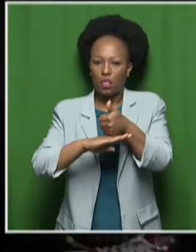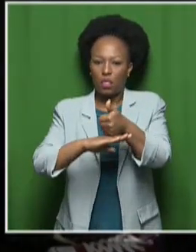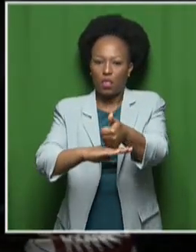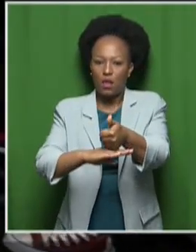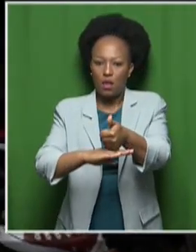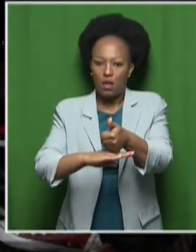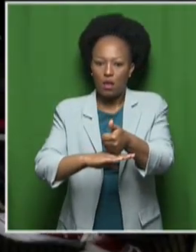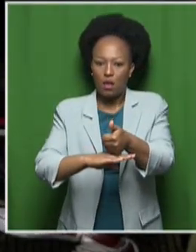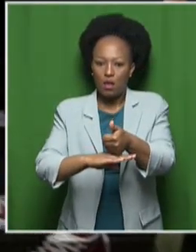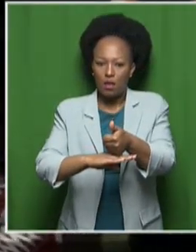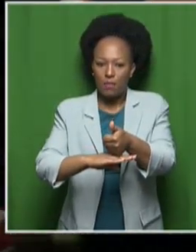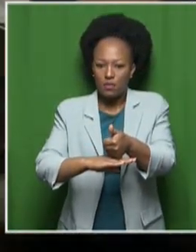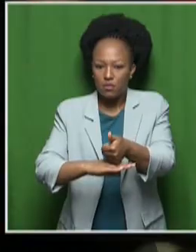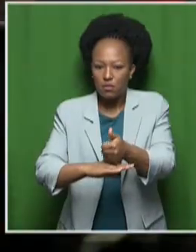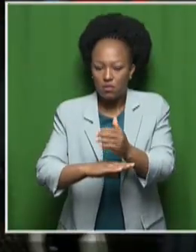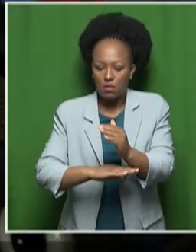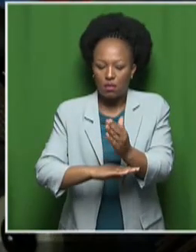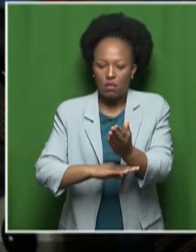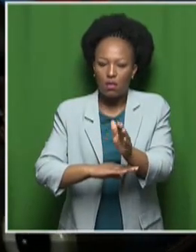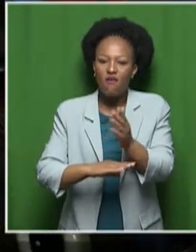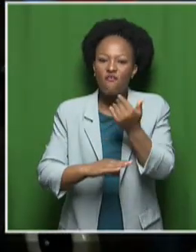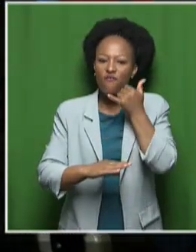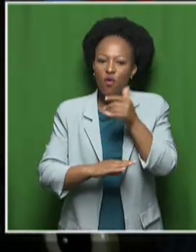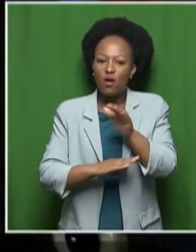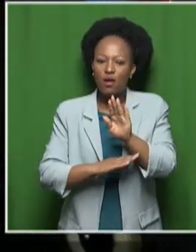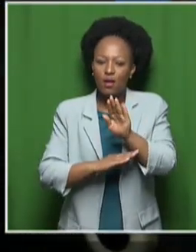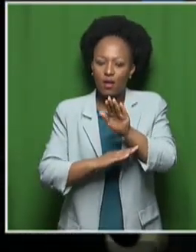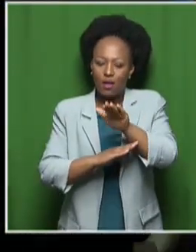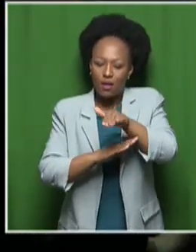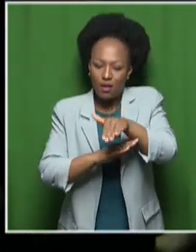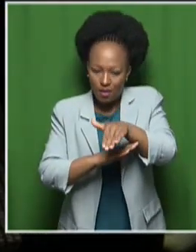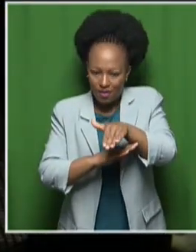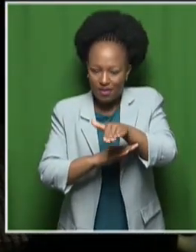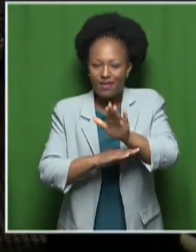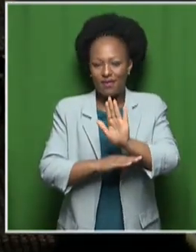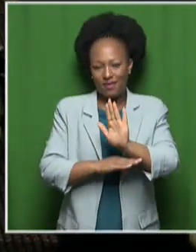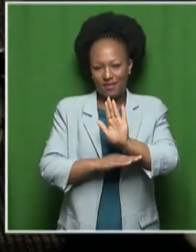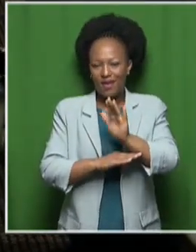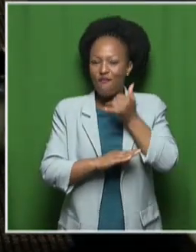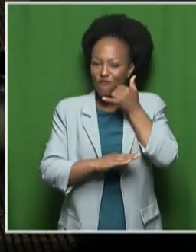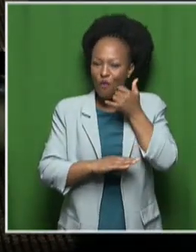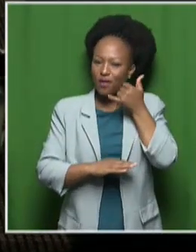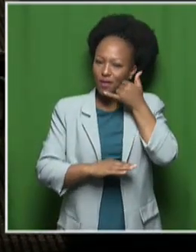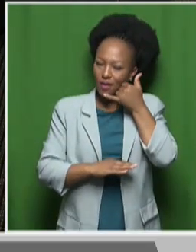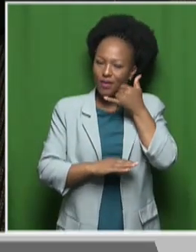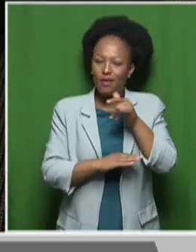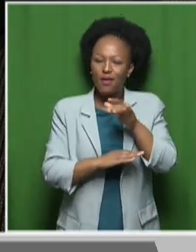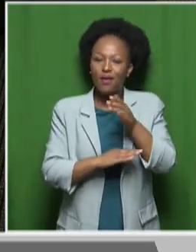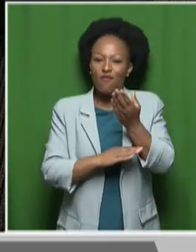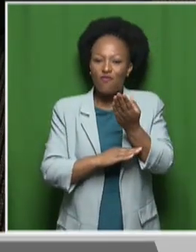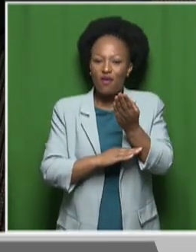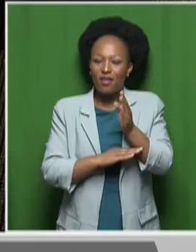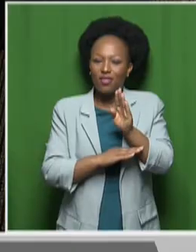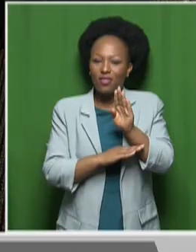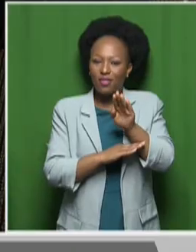do is tilt it forward. Like, oh, let me not go too fast. You see, that's the scary thing. I haven't yet